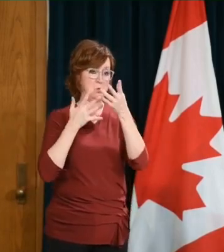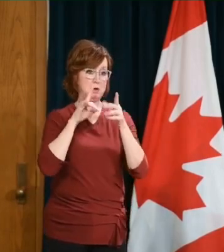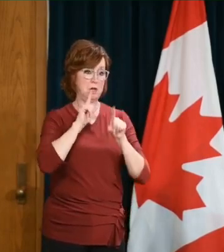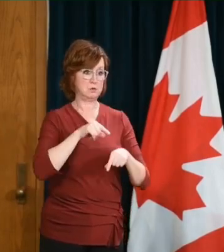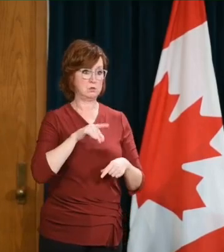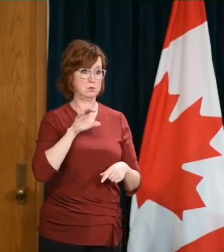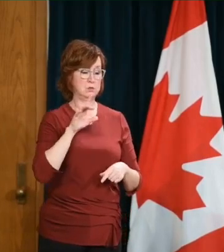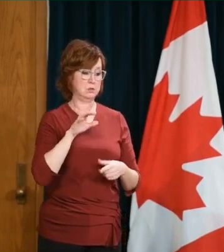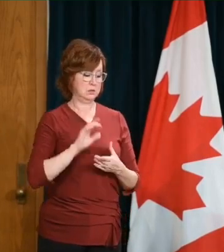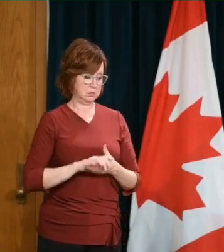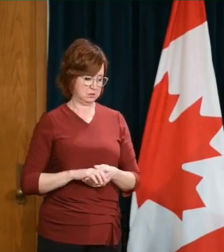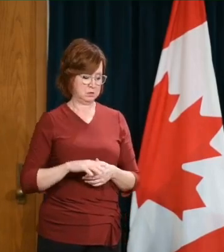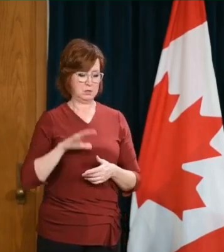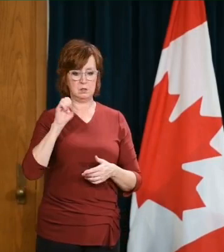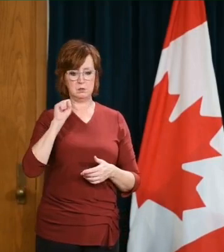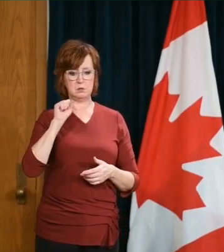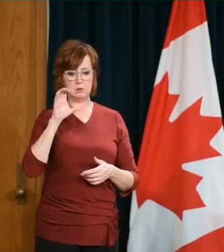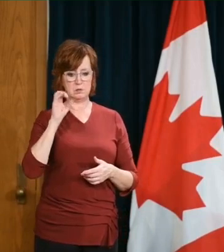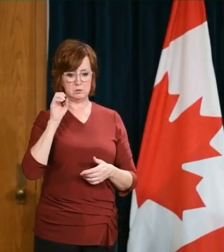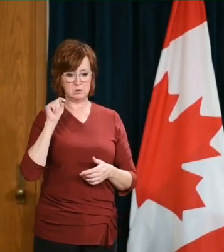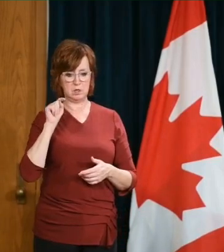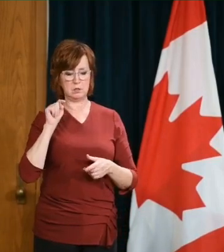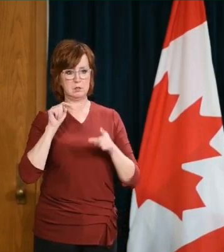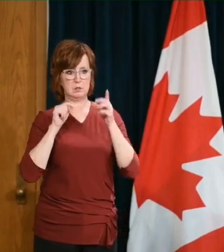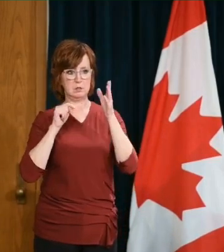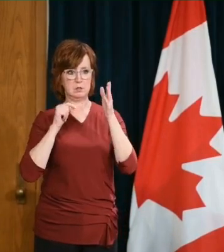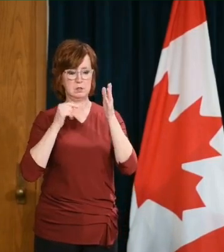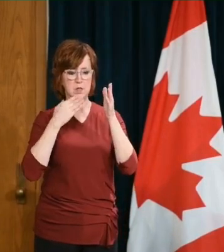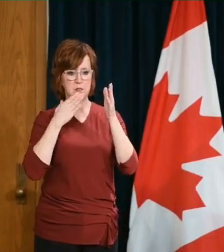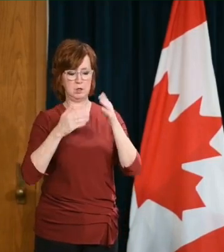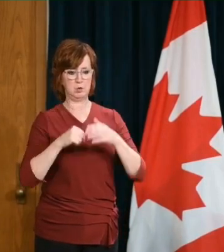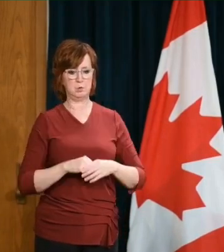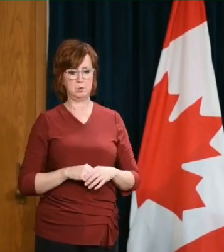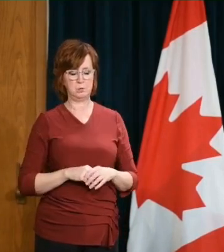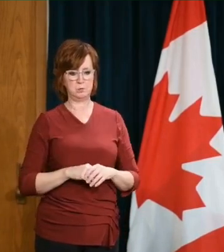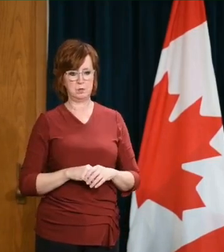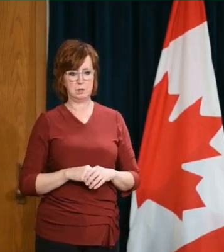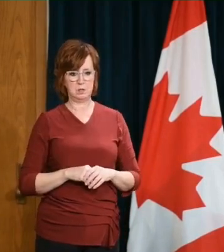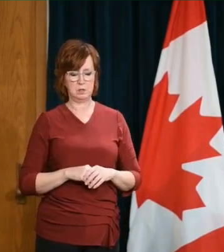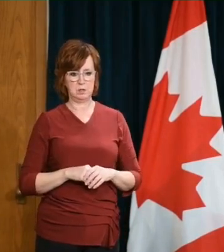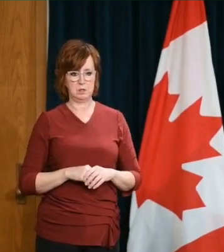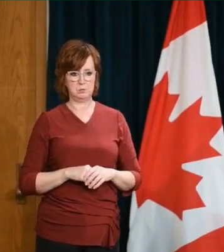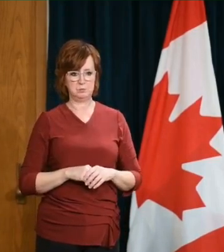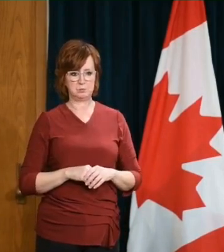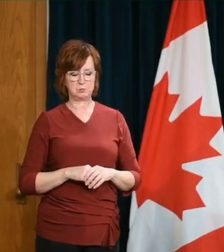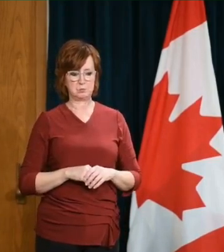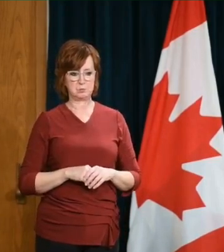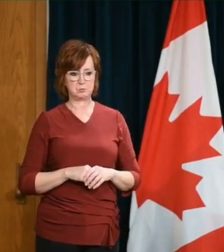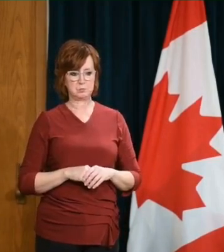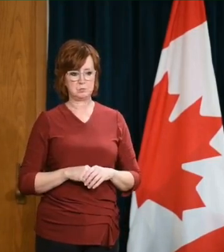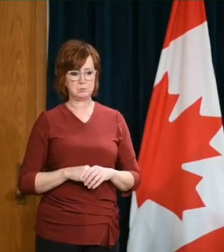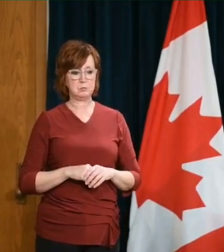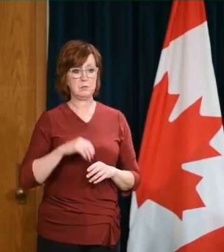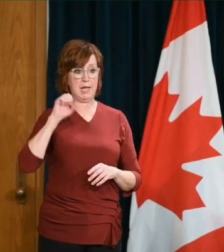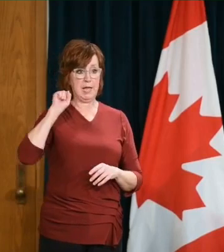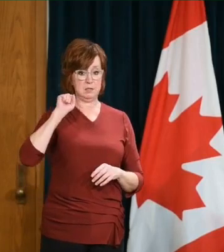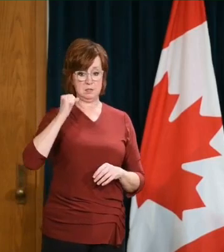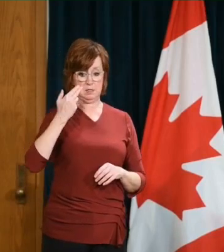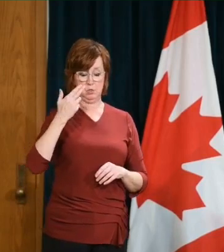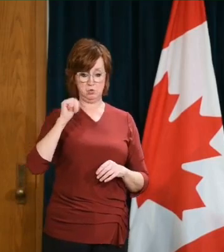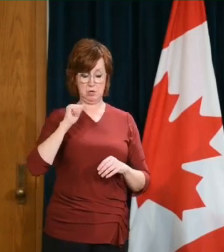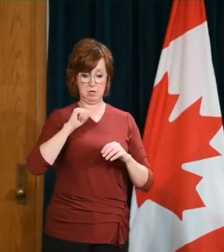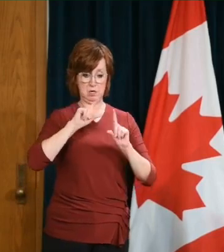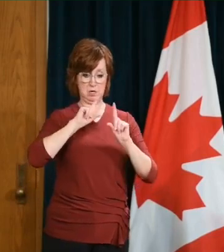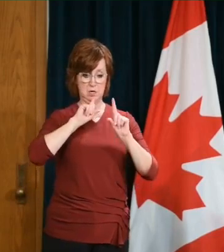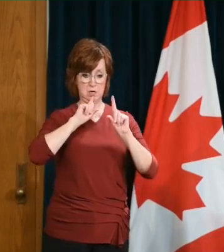that? Yeah, I thank you, Premier. And just to follow on, from an SHA perspective, the safety of our staff